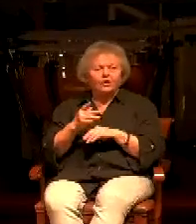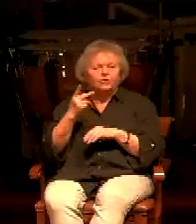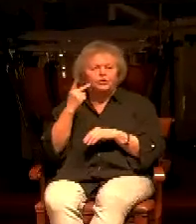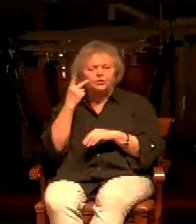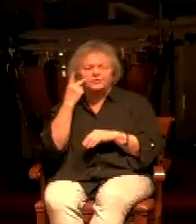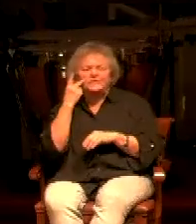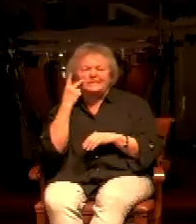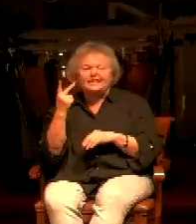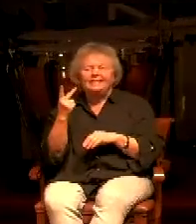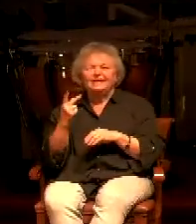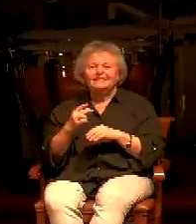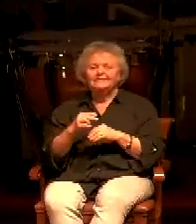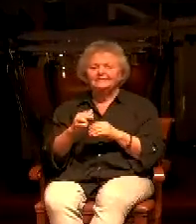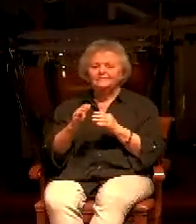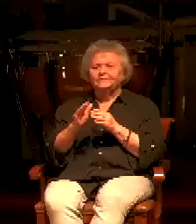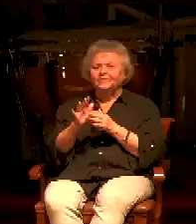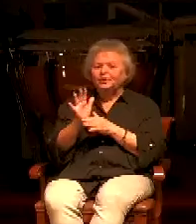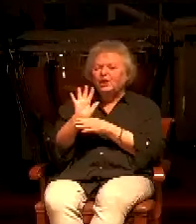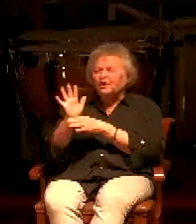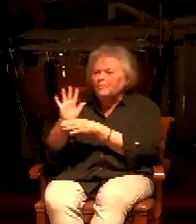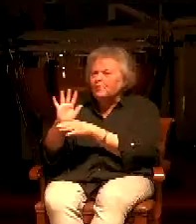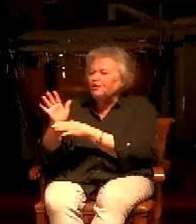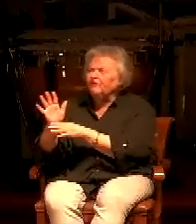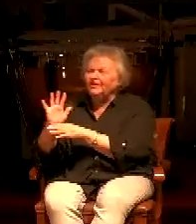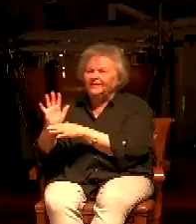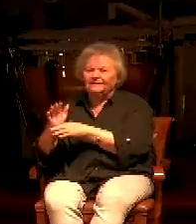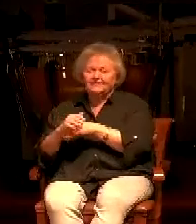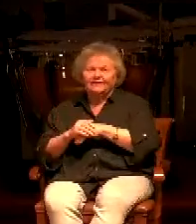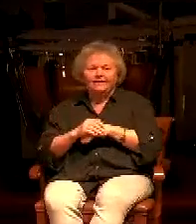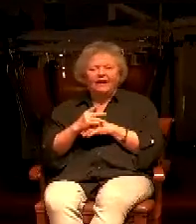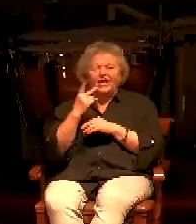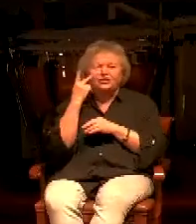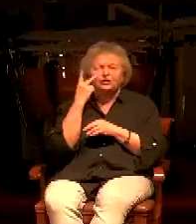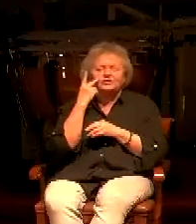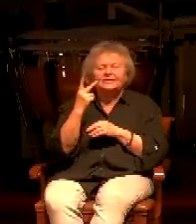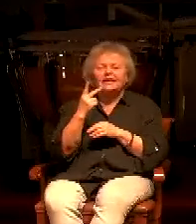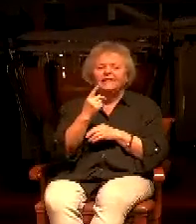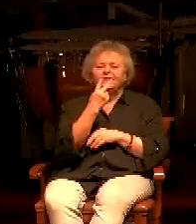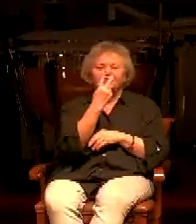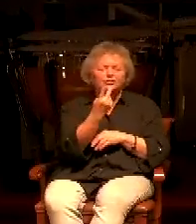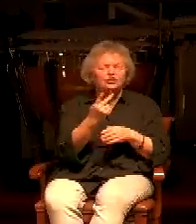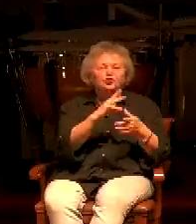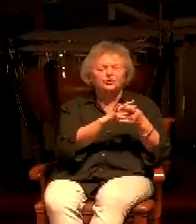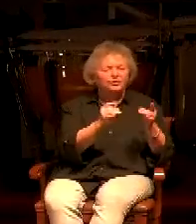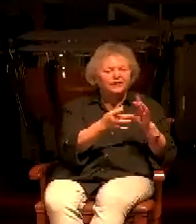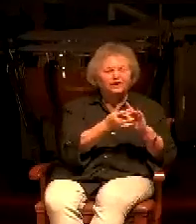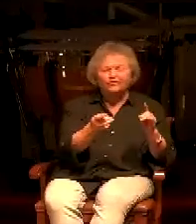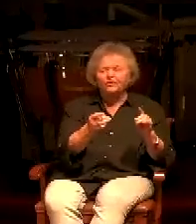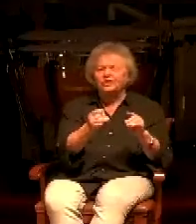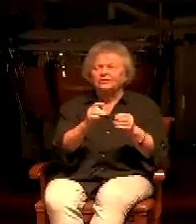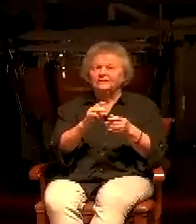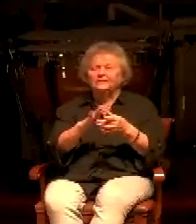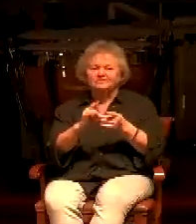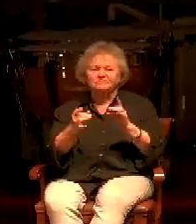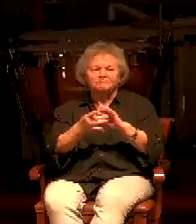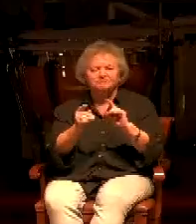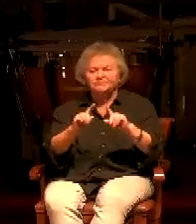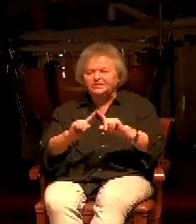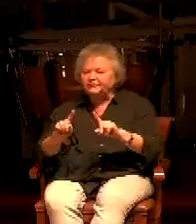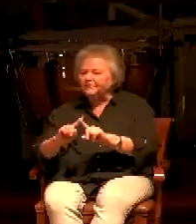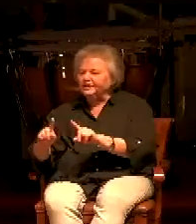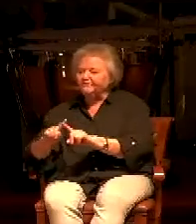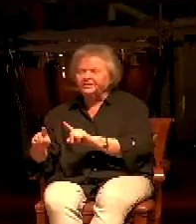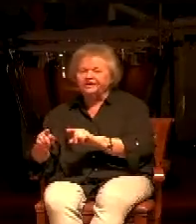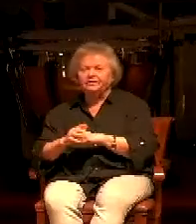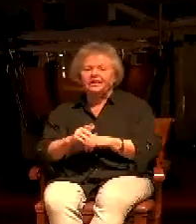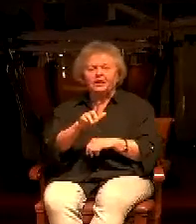like maybe you're watching like the Lord of the Rings, and you have the hobbits are over here, and you got the elves over there, and the those